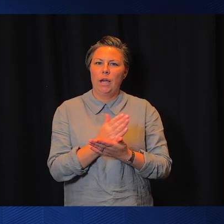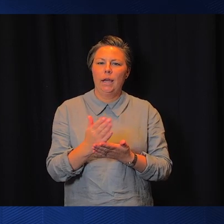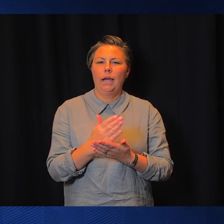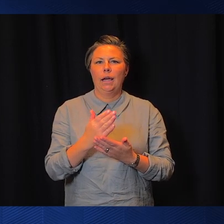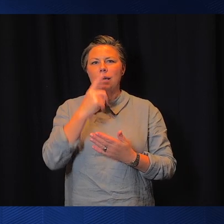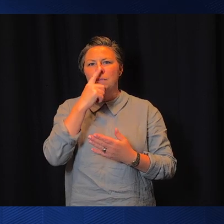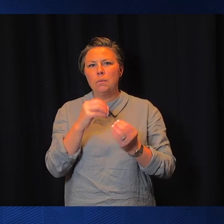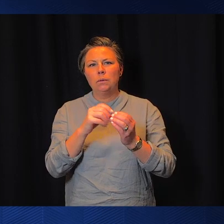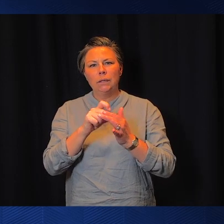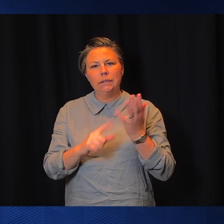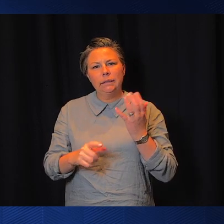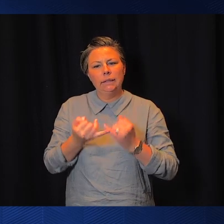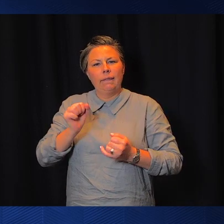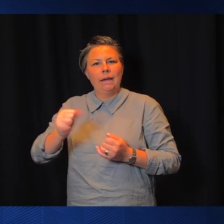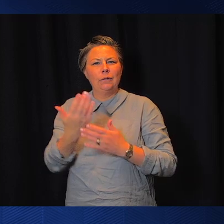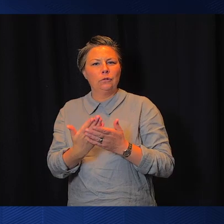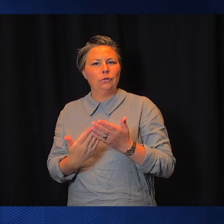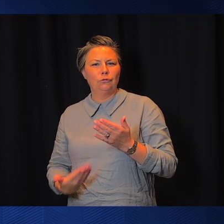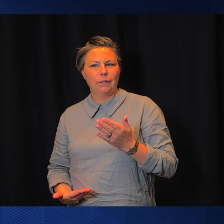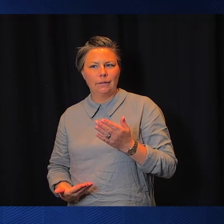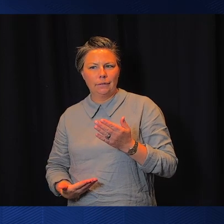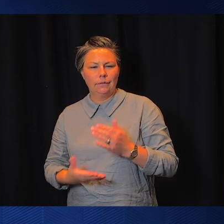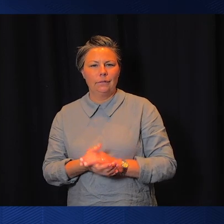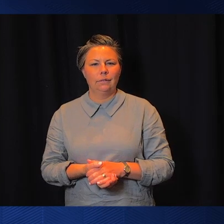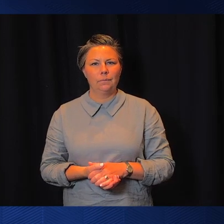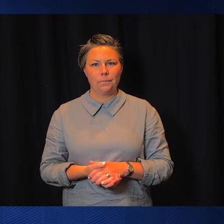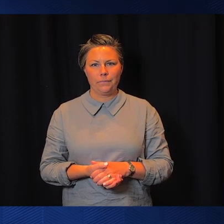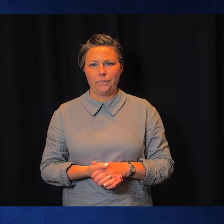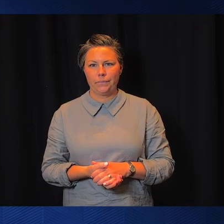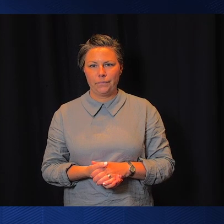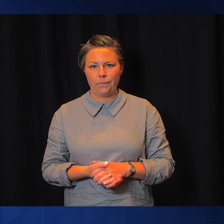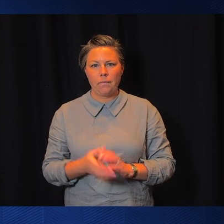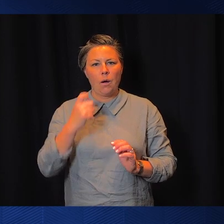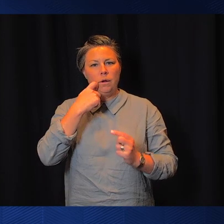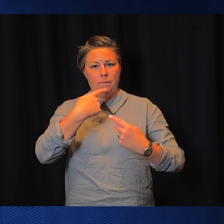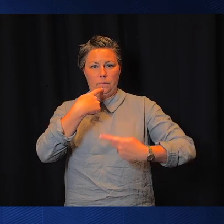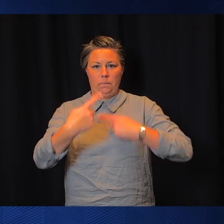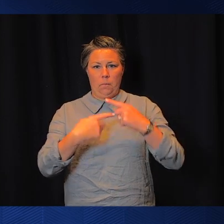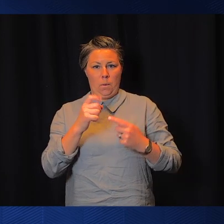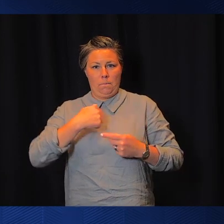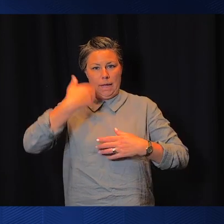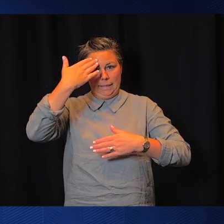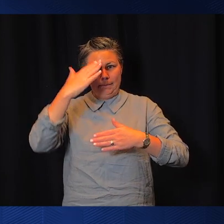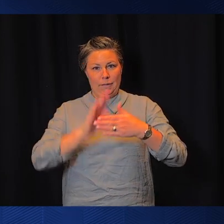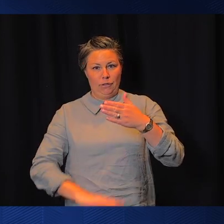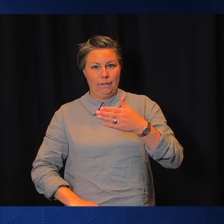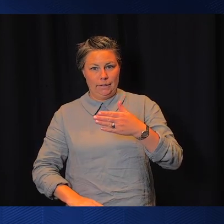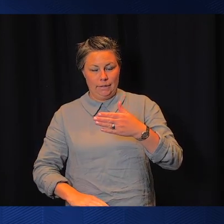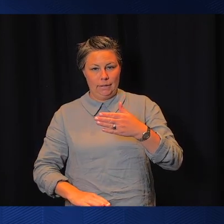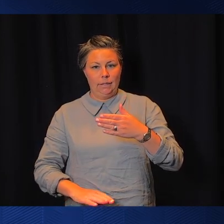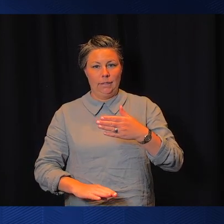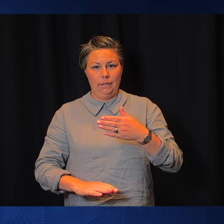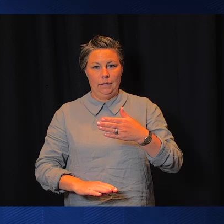with disabilities. I will share my experience and the disasters that I face in